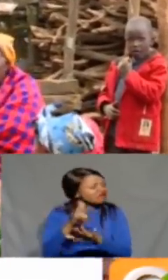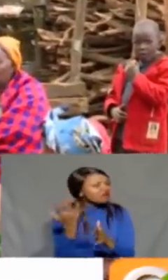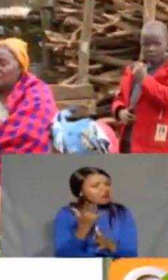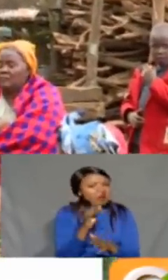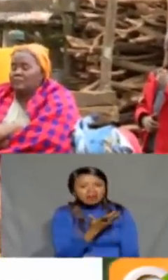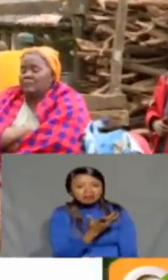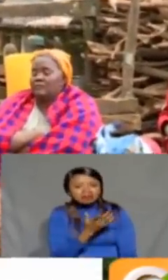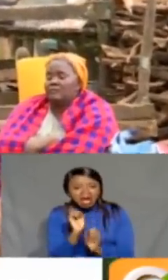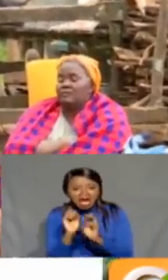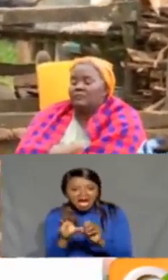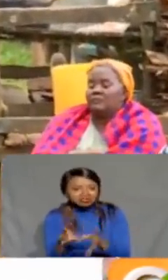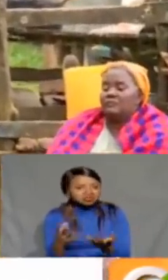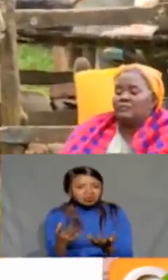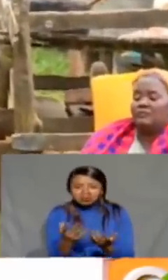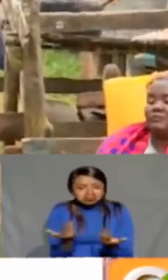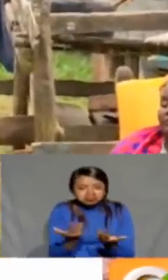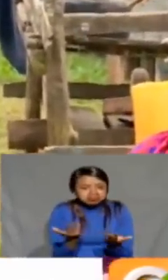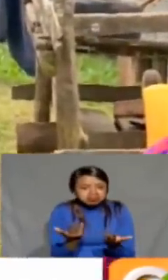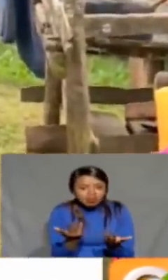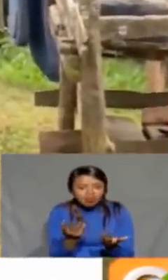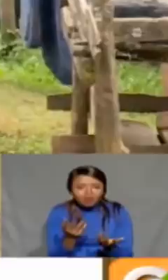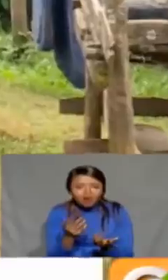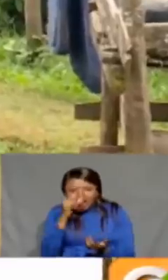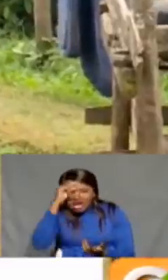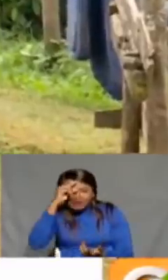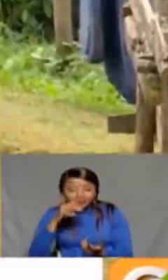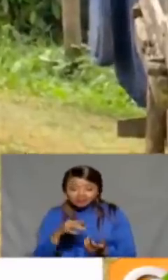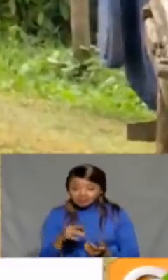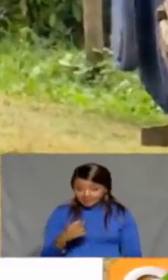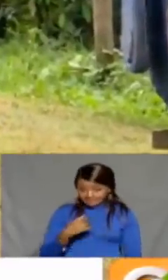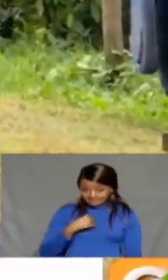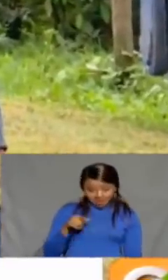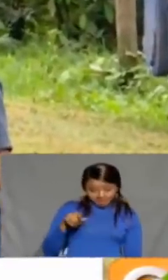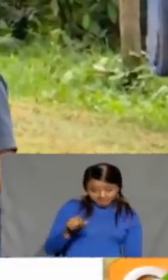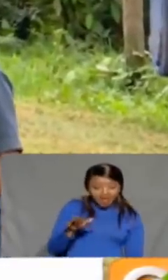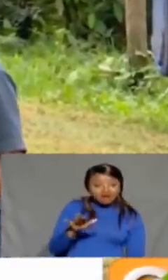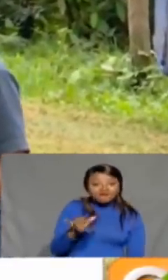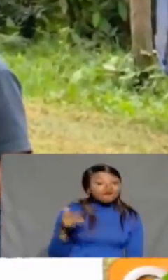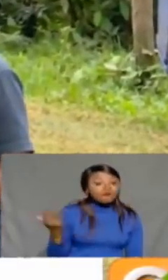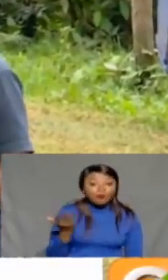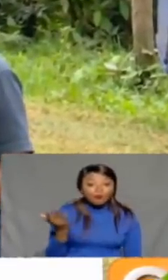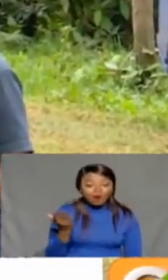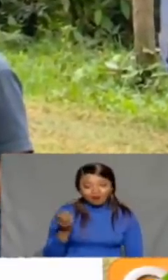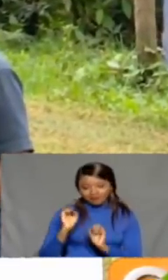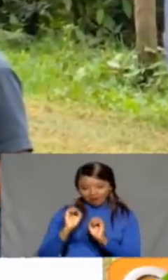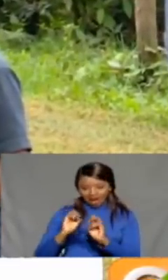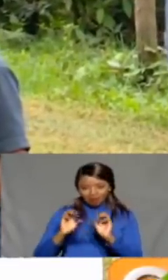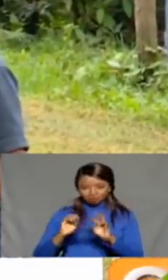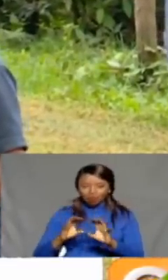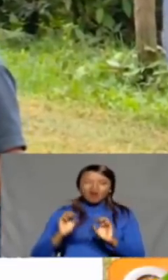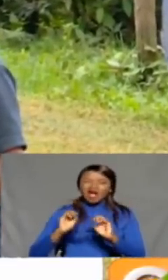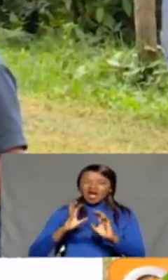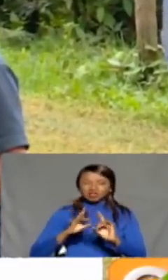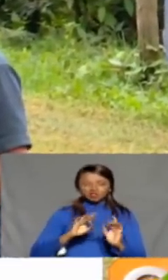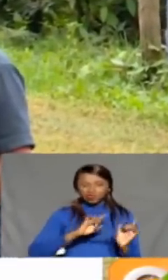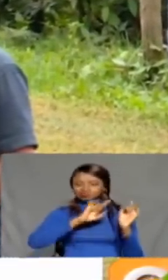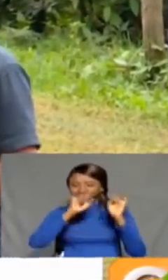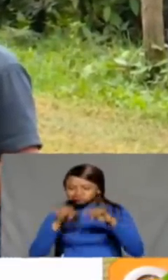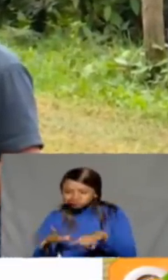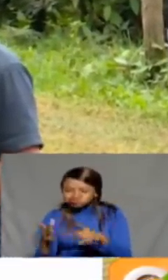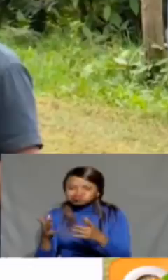council, ama ulinunua kwa nani? Tulinunulia kwa under county council ambao walienda wakafanya nini?